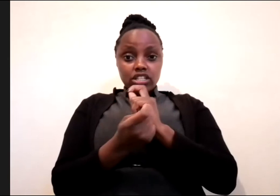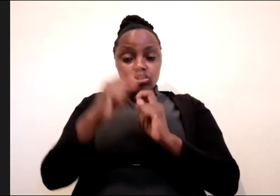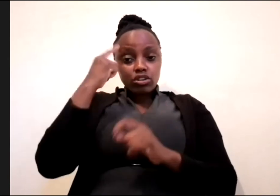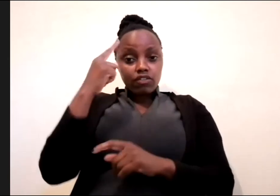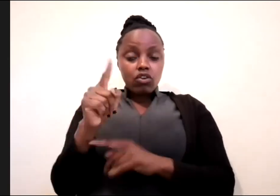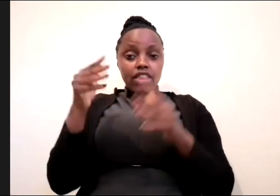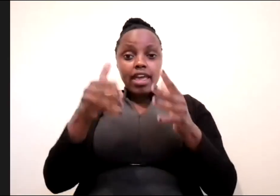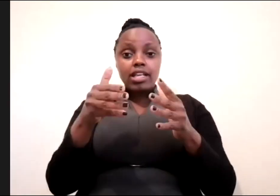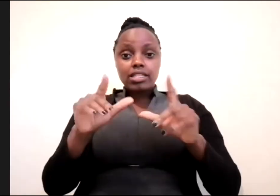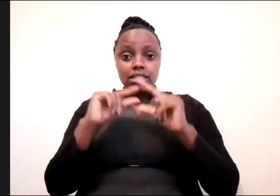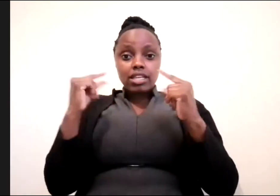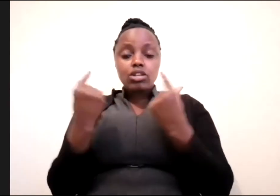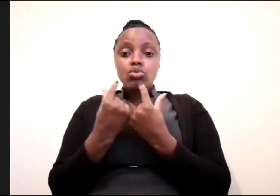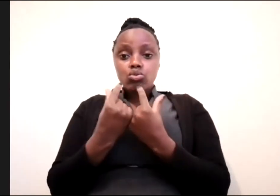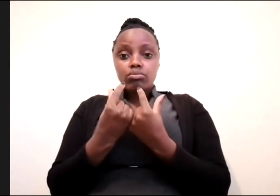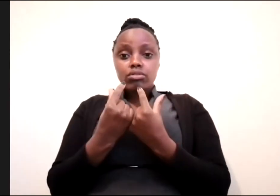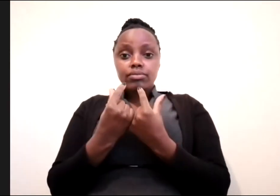group